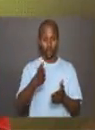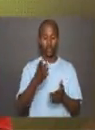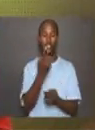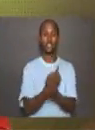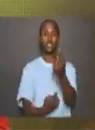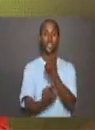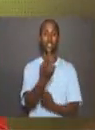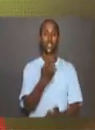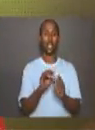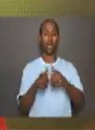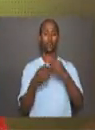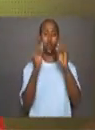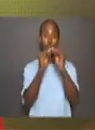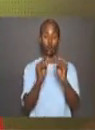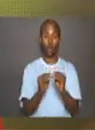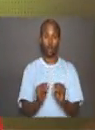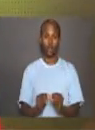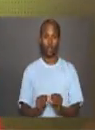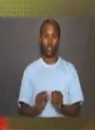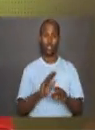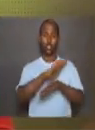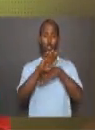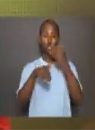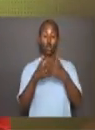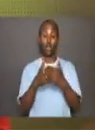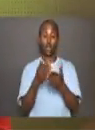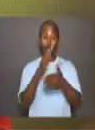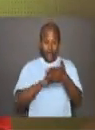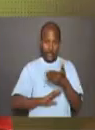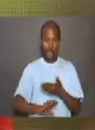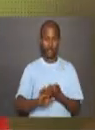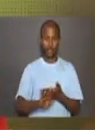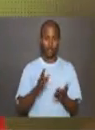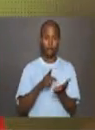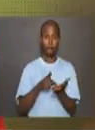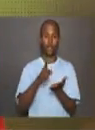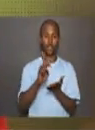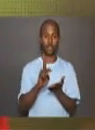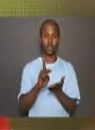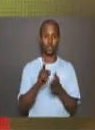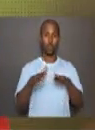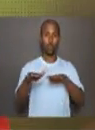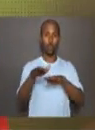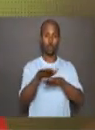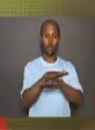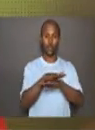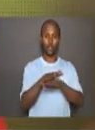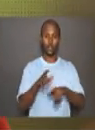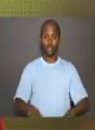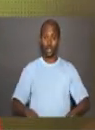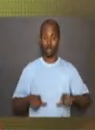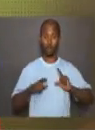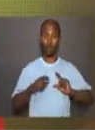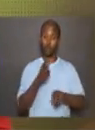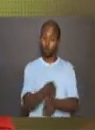next lesson, we will discuss how to calculate the total interest